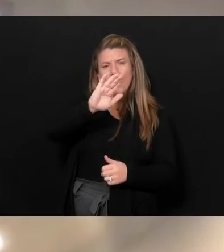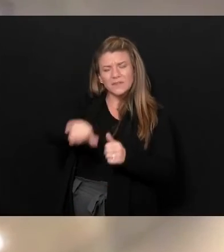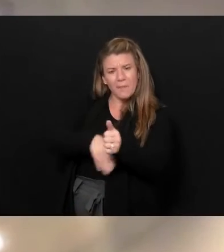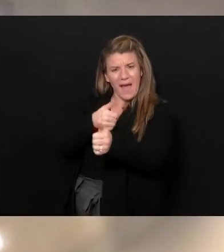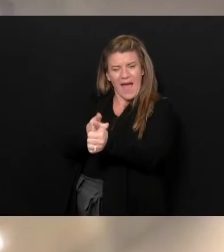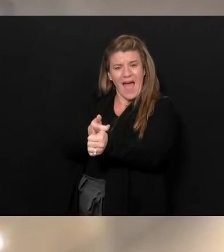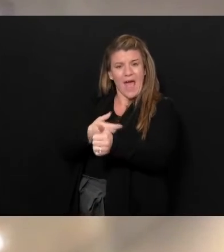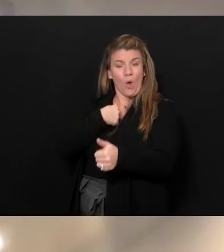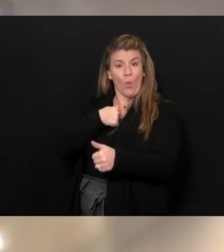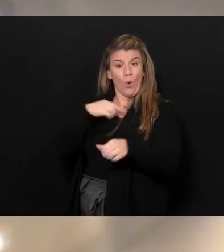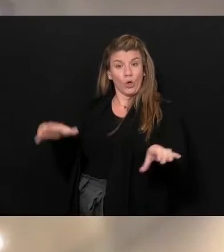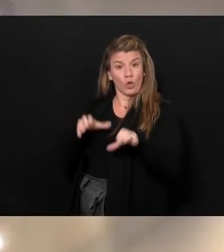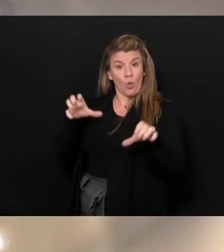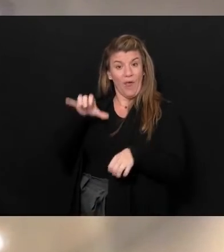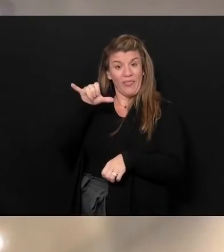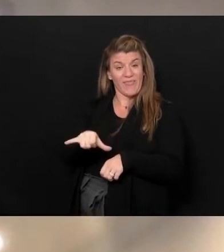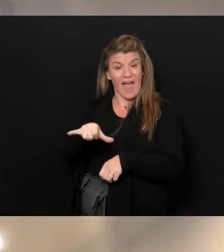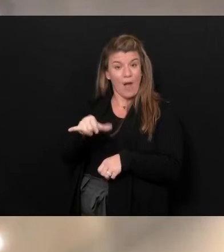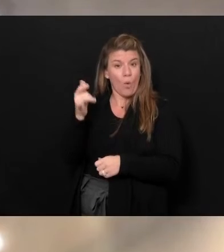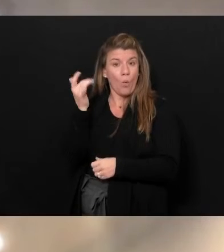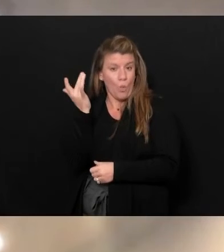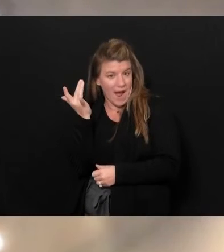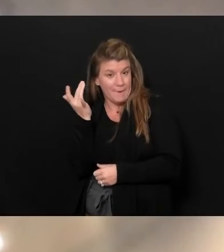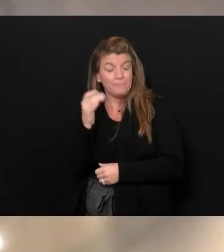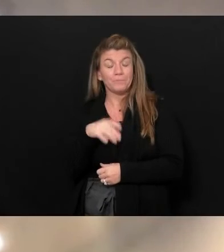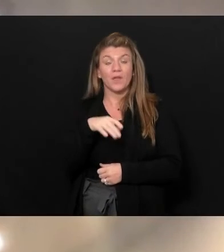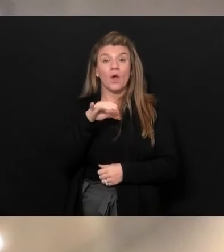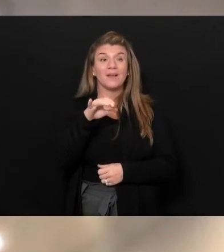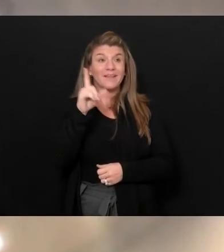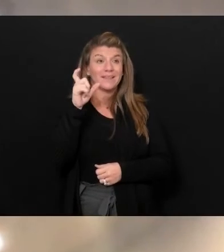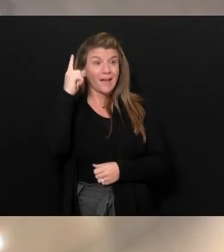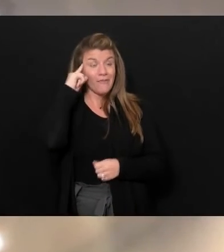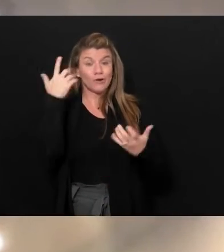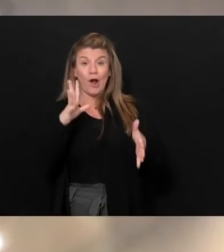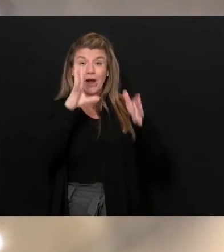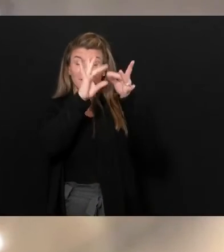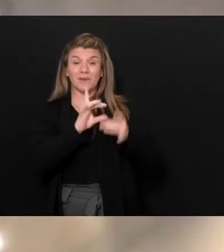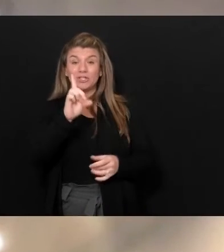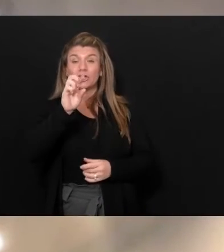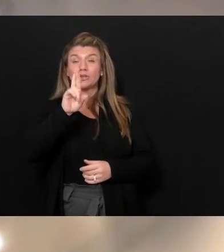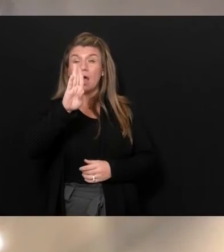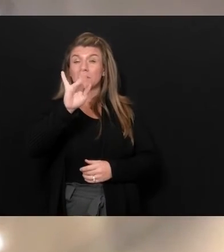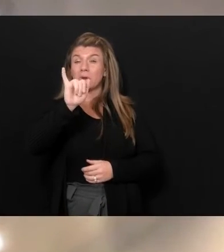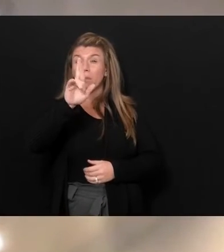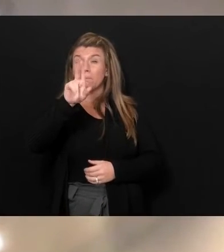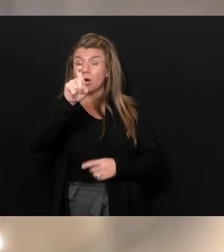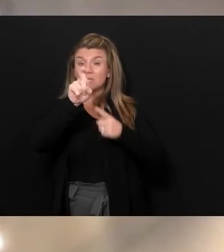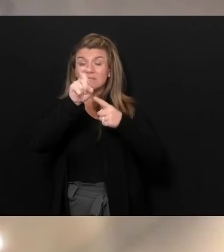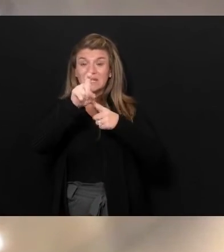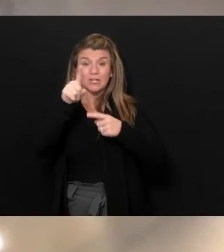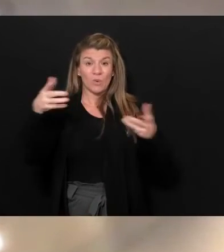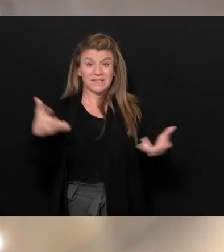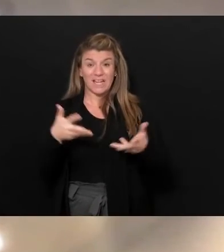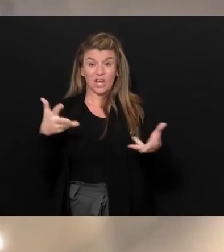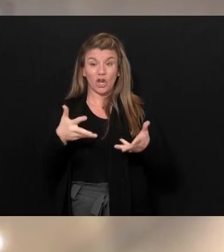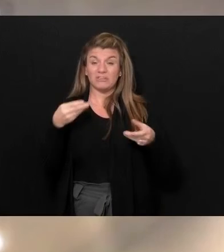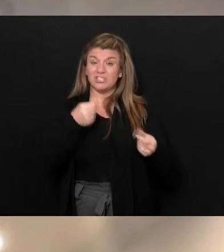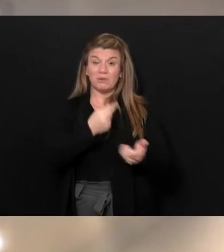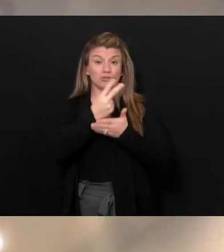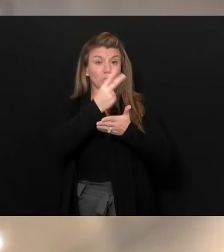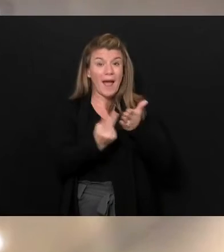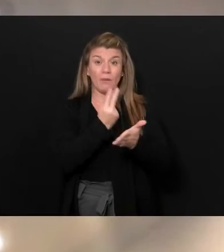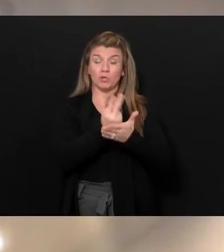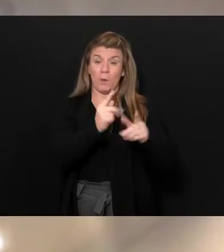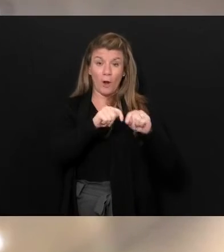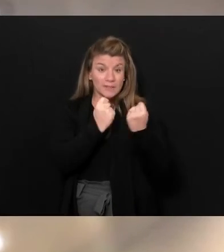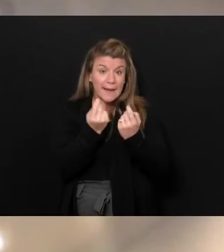doing this? And as the governor said, Dr. Birx was in Charleston, spent almost 2 hours with our leadership team and